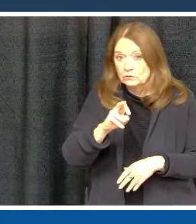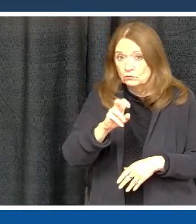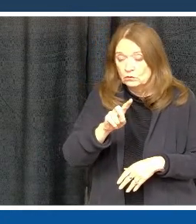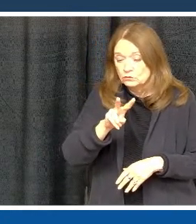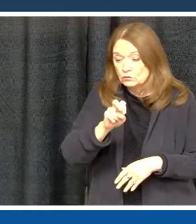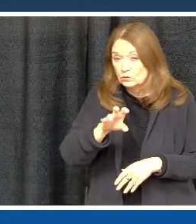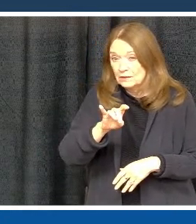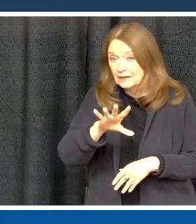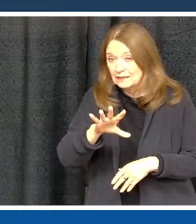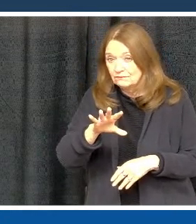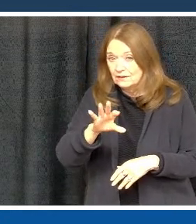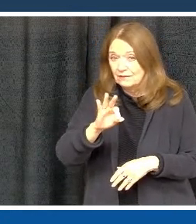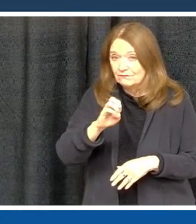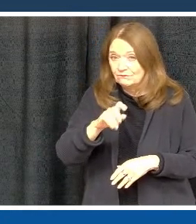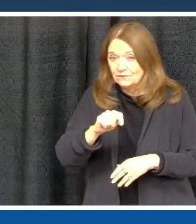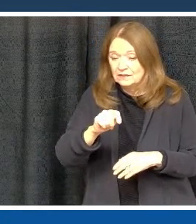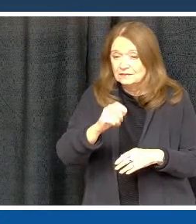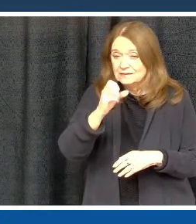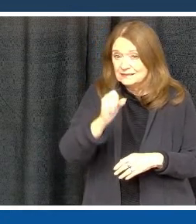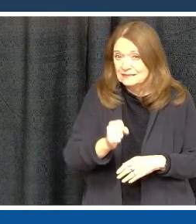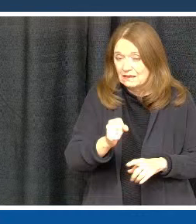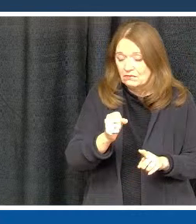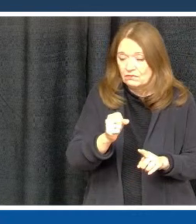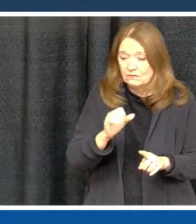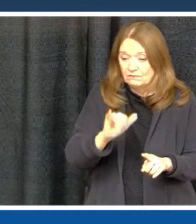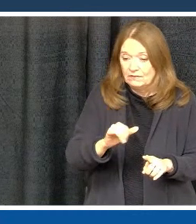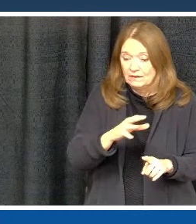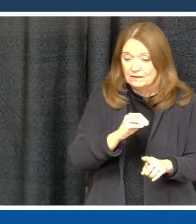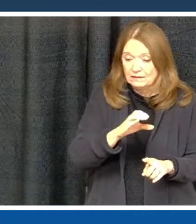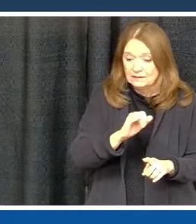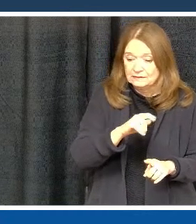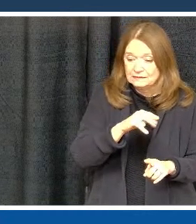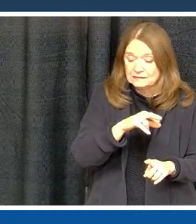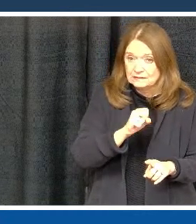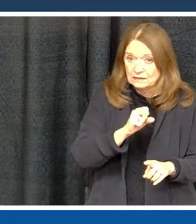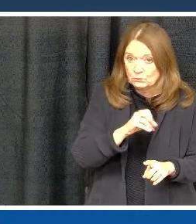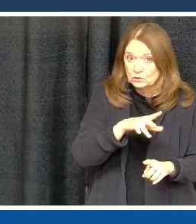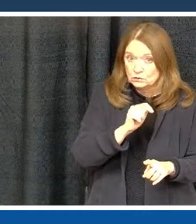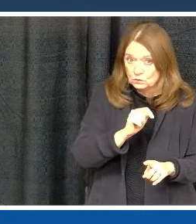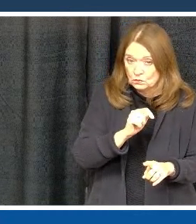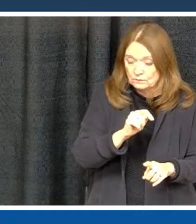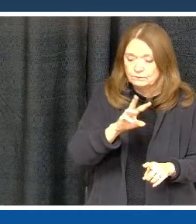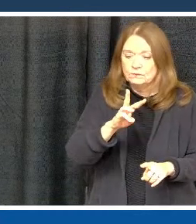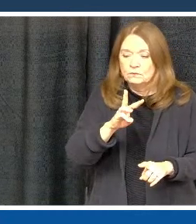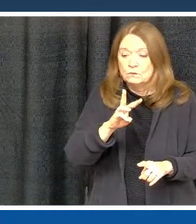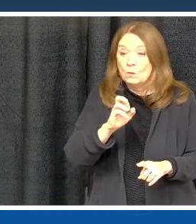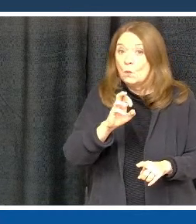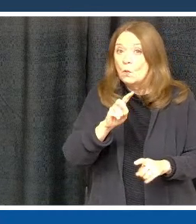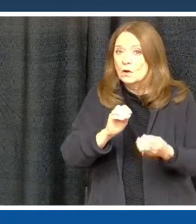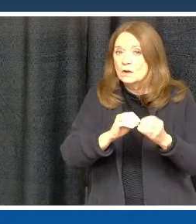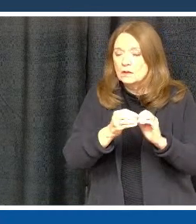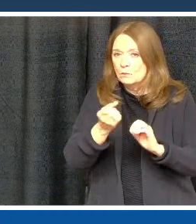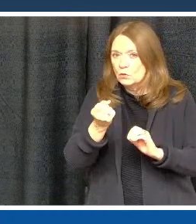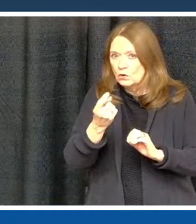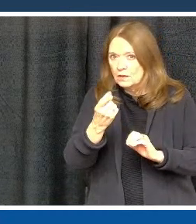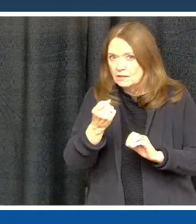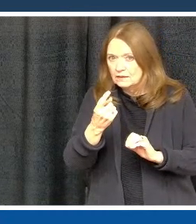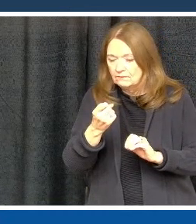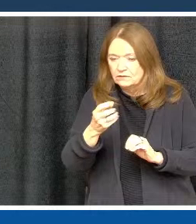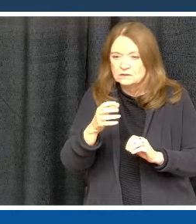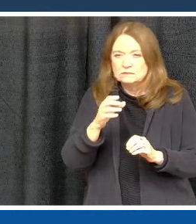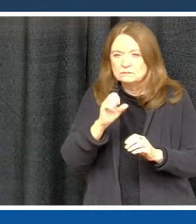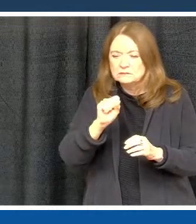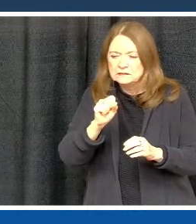285 feet south of Trenton Road and Cypress Court intersection in Council Ward number 11. It's a semi-wooded parcel with